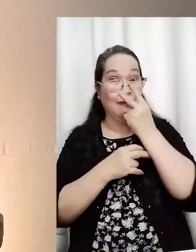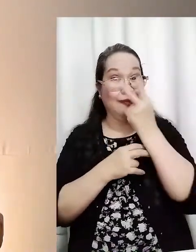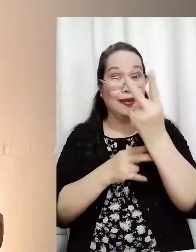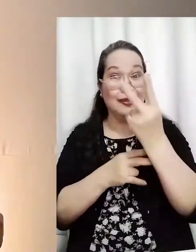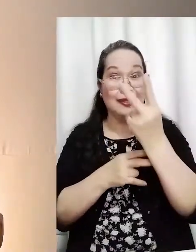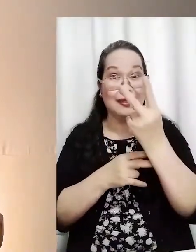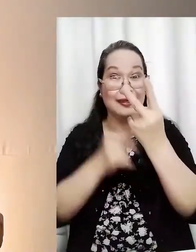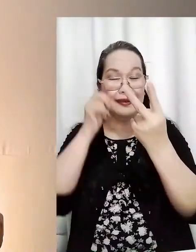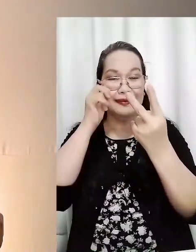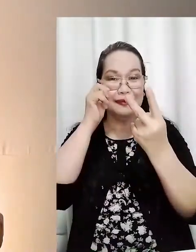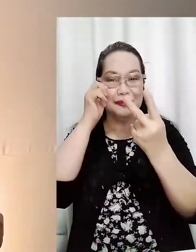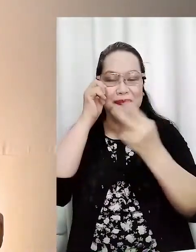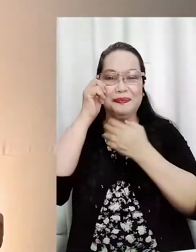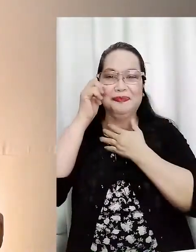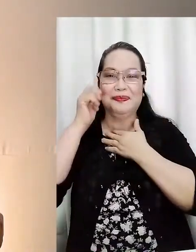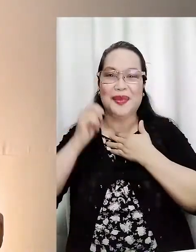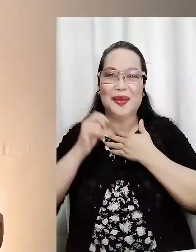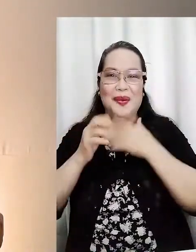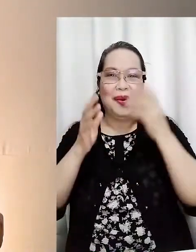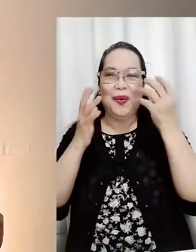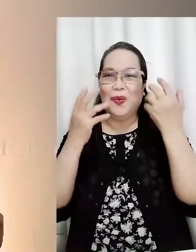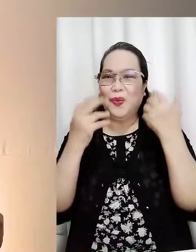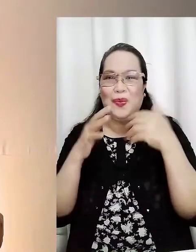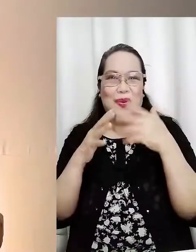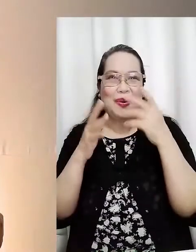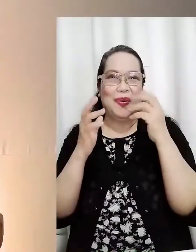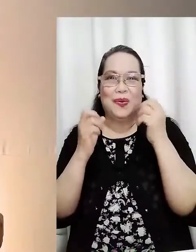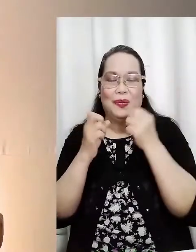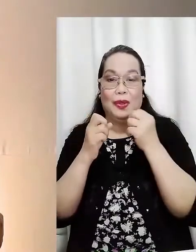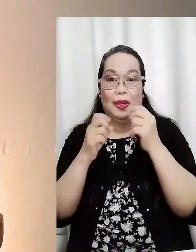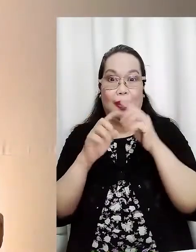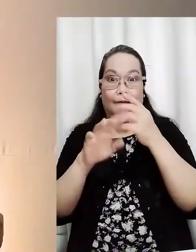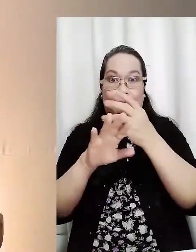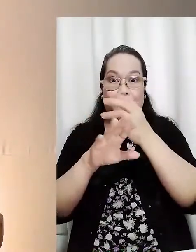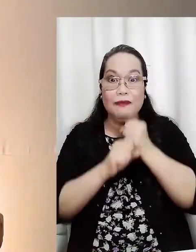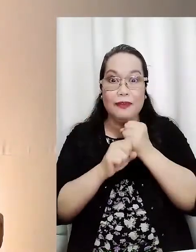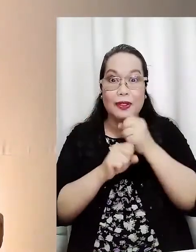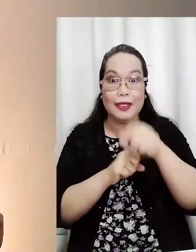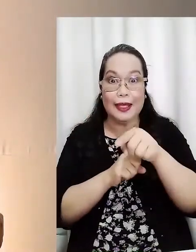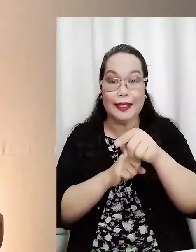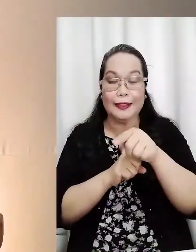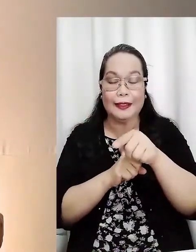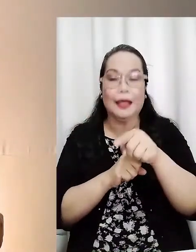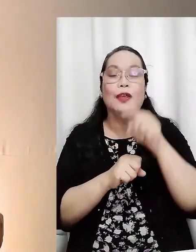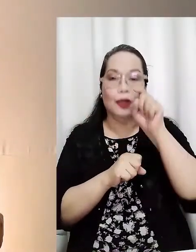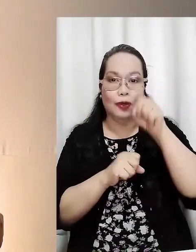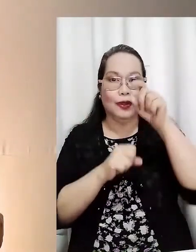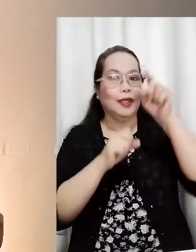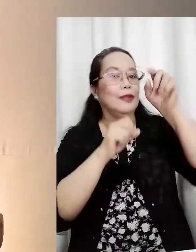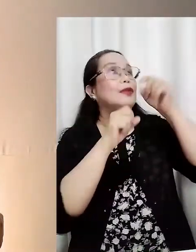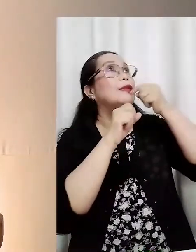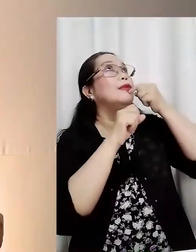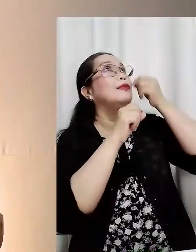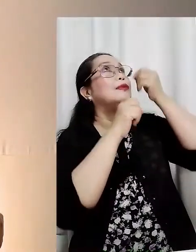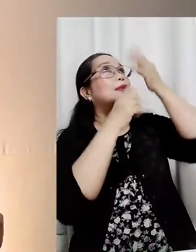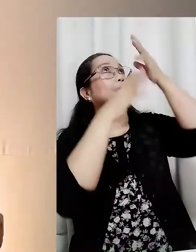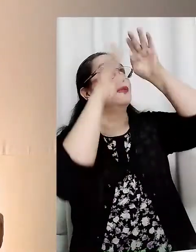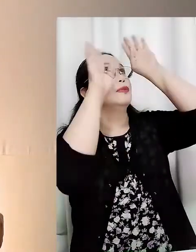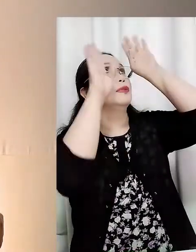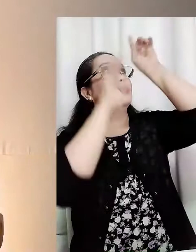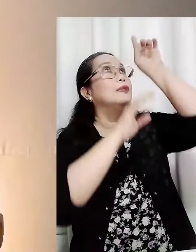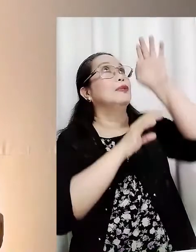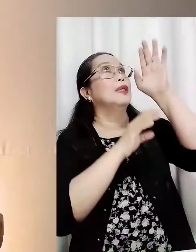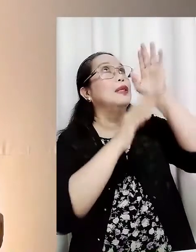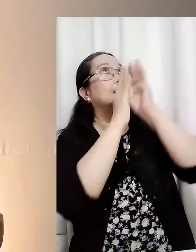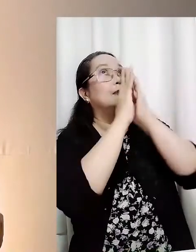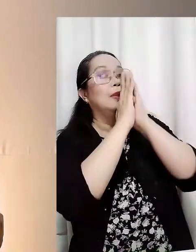ang puso mo? Bago mo ang kinin sa buhay yan, isuko mo muna sa Panginoon sa pananalangin. That